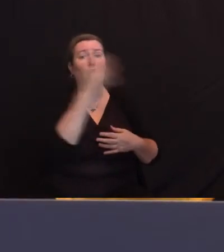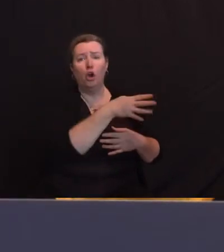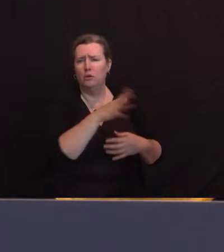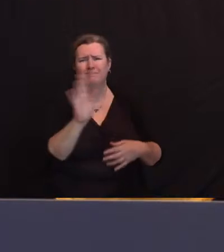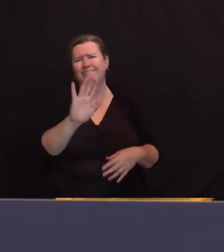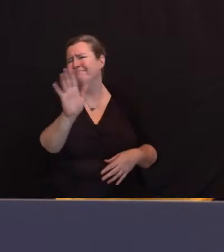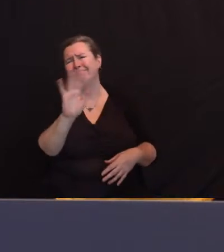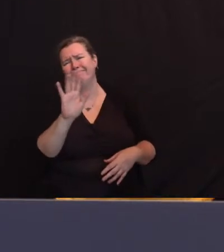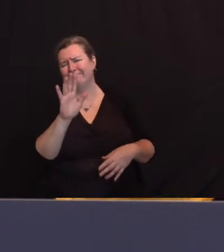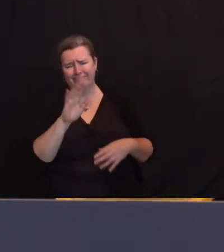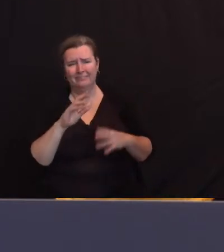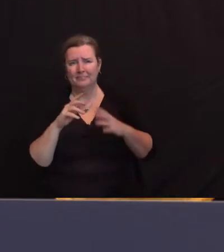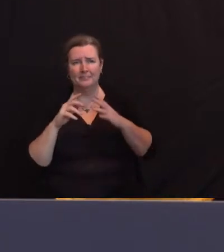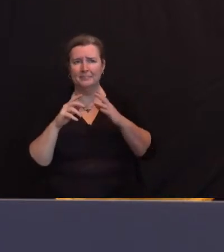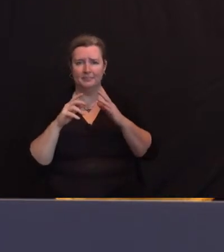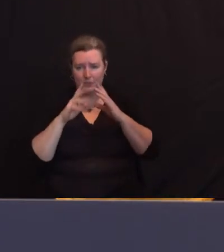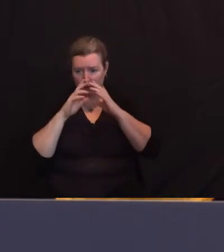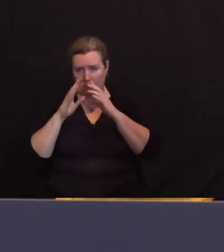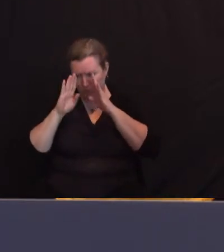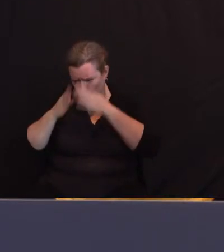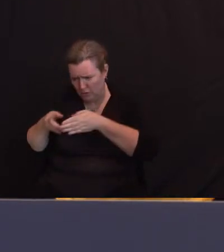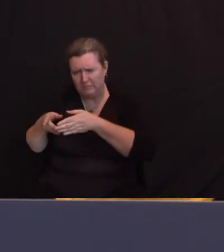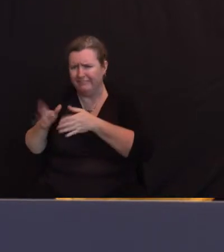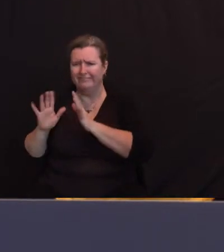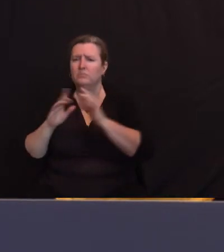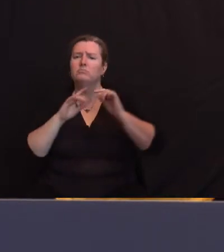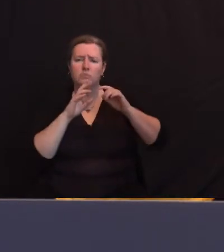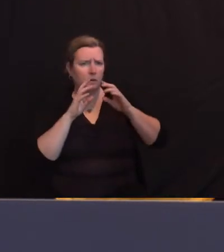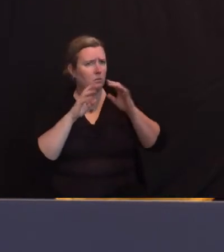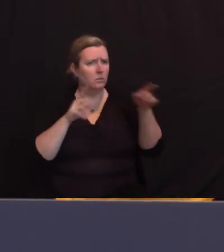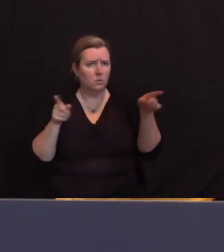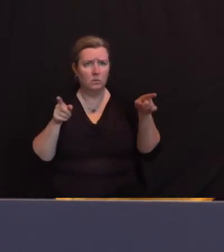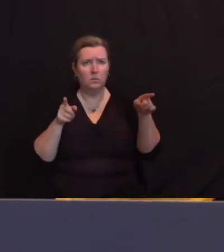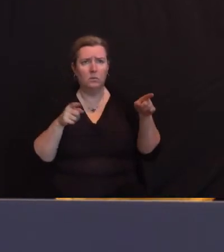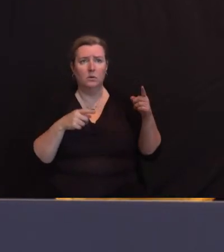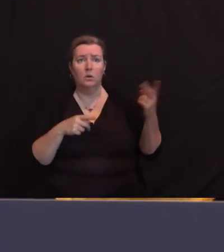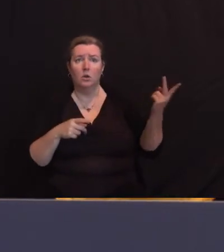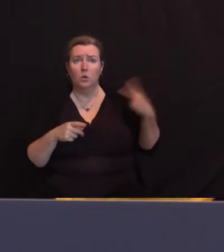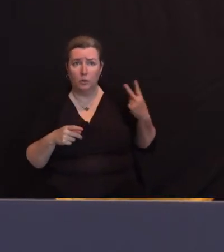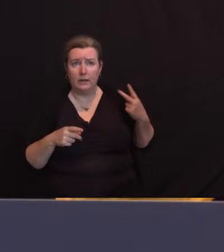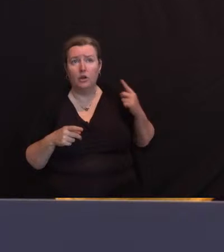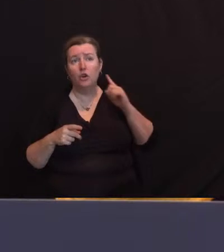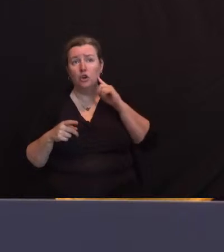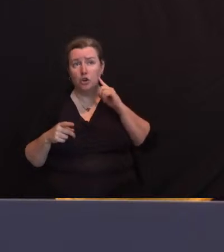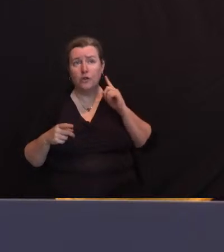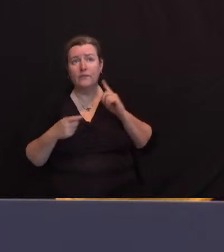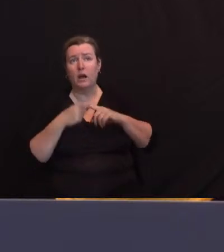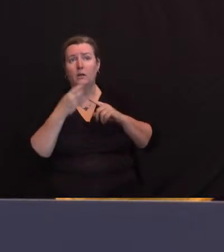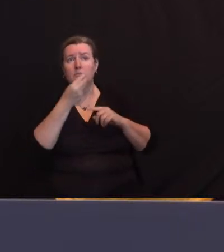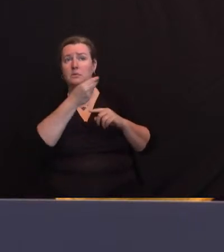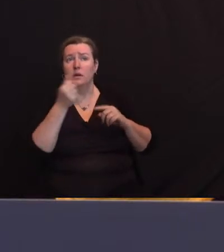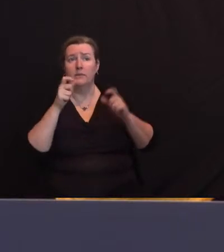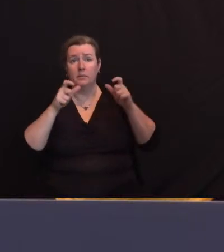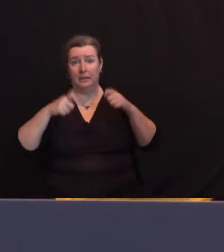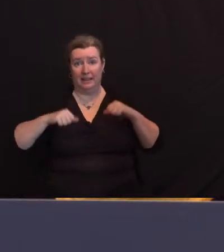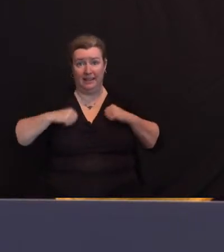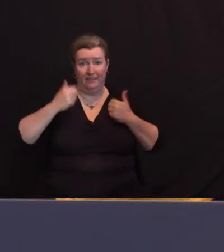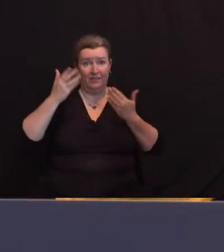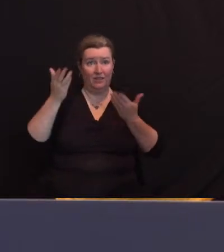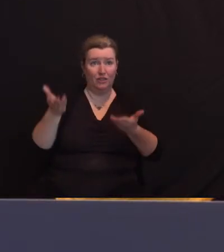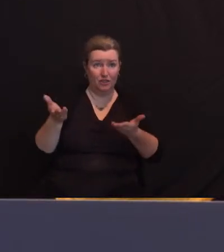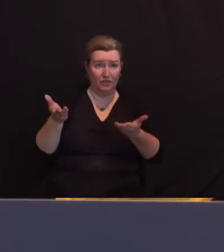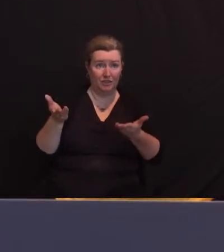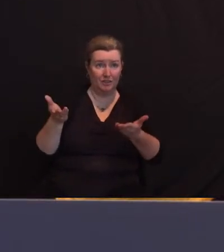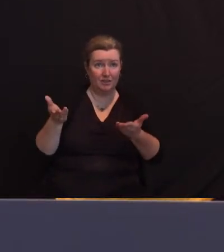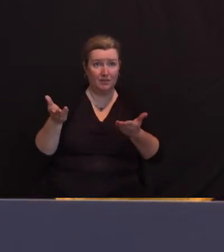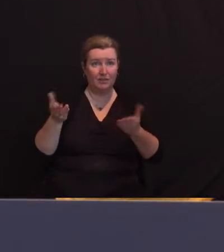But and the second point is this: you and I heard this from not one, not two, but several residents there. They had moved there. In